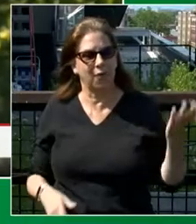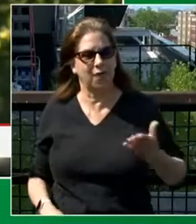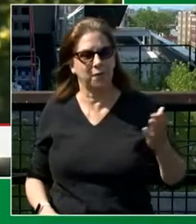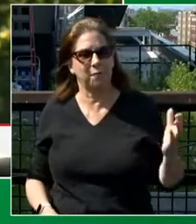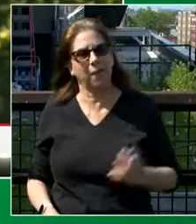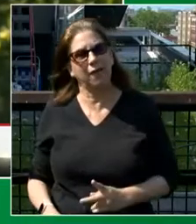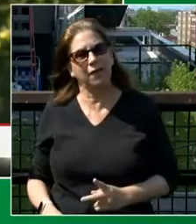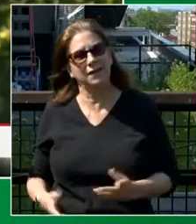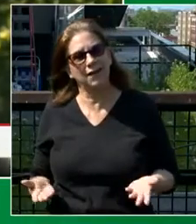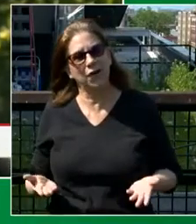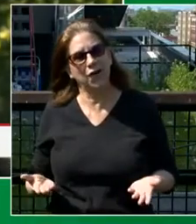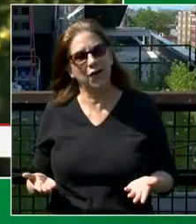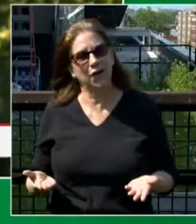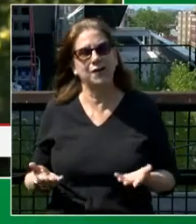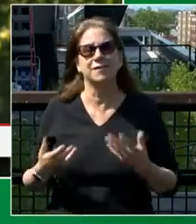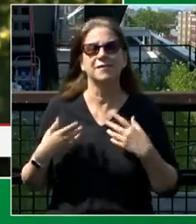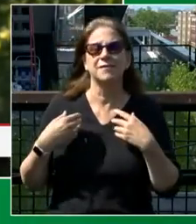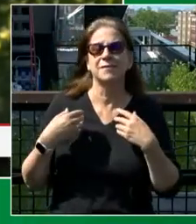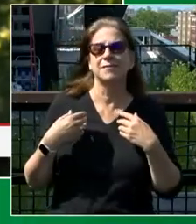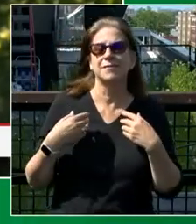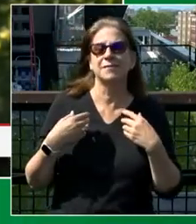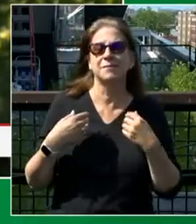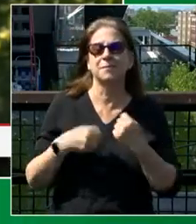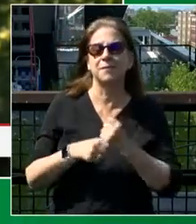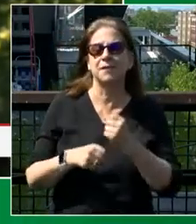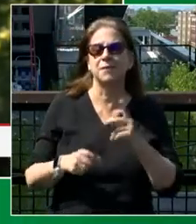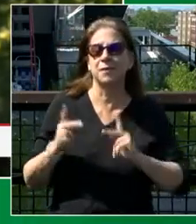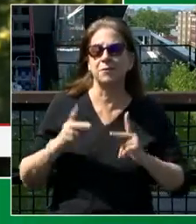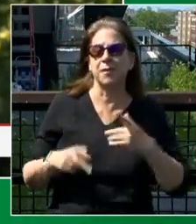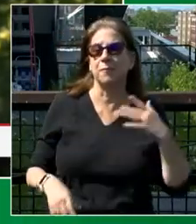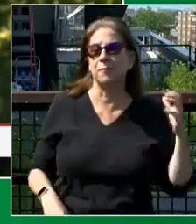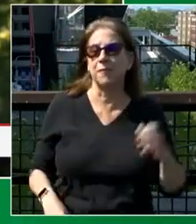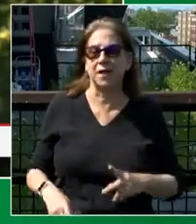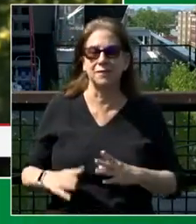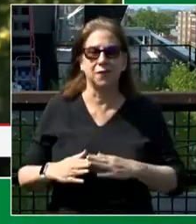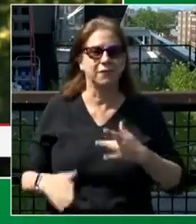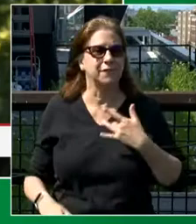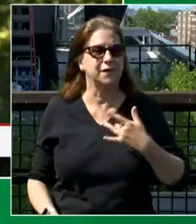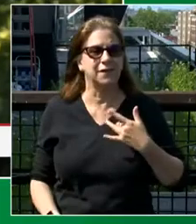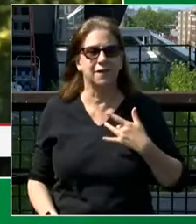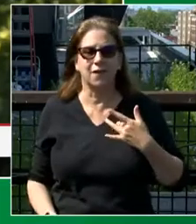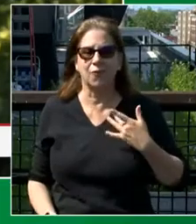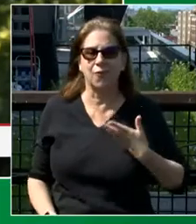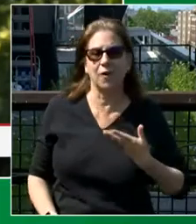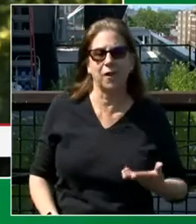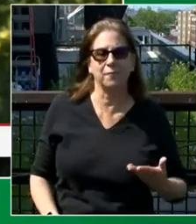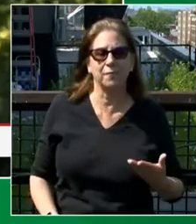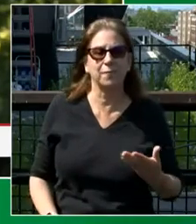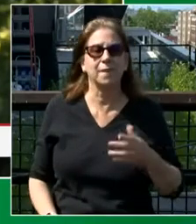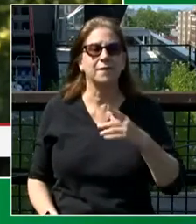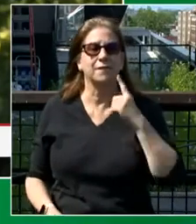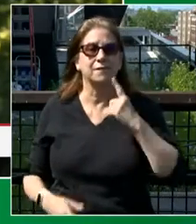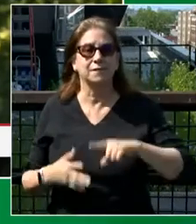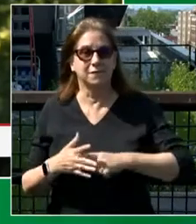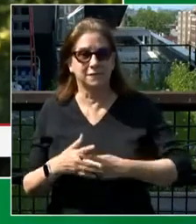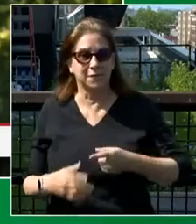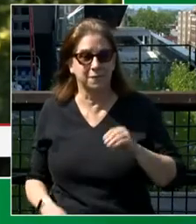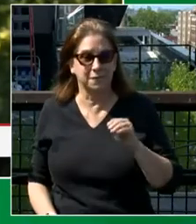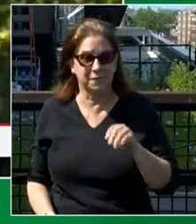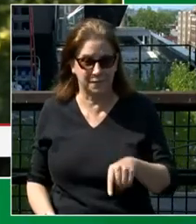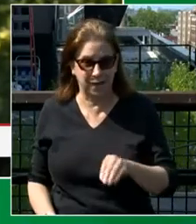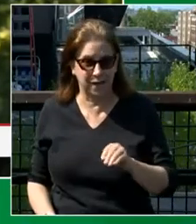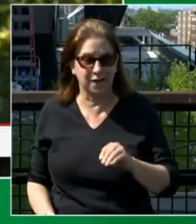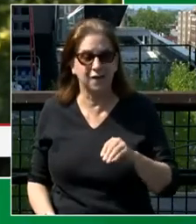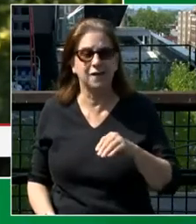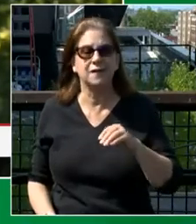every Monday through this month, and now even going into June. From Monday to 8 to 11, you